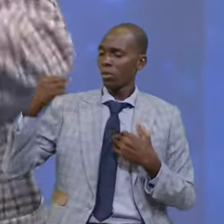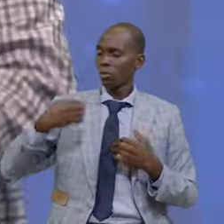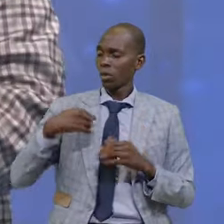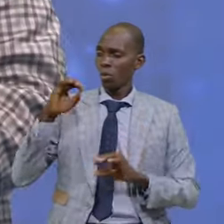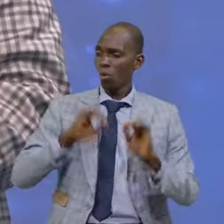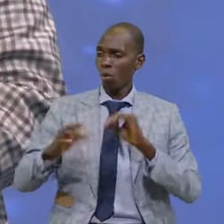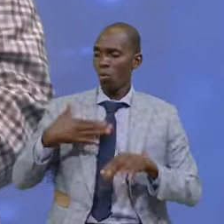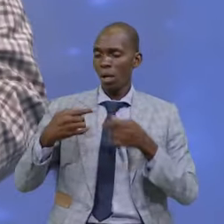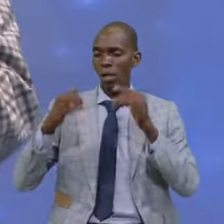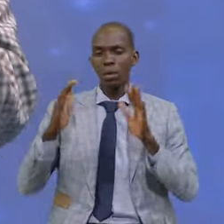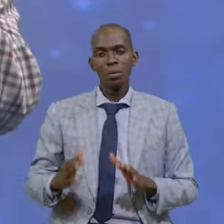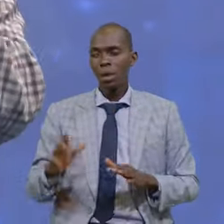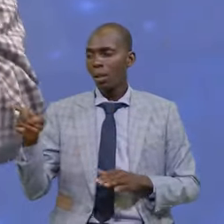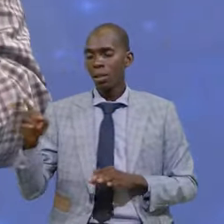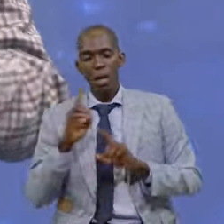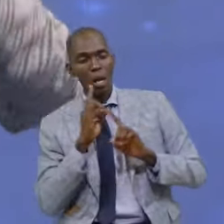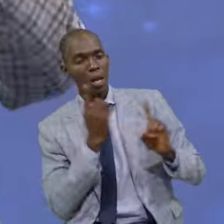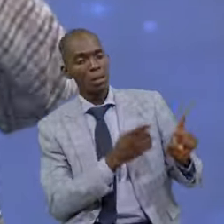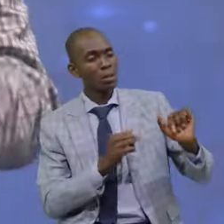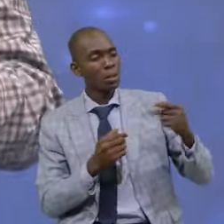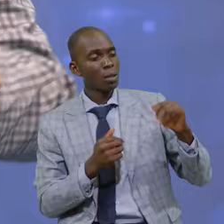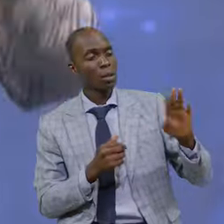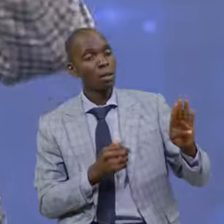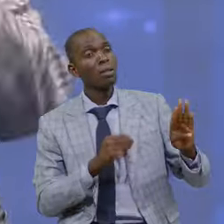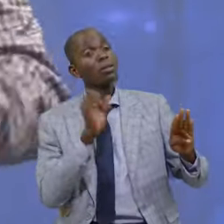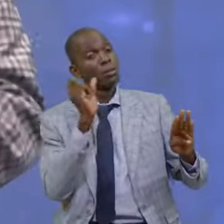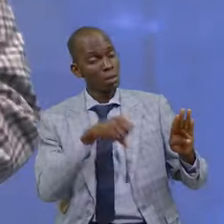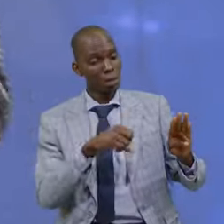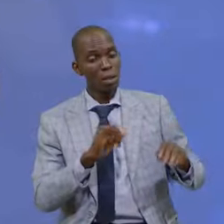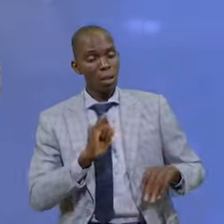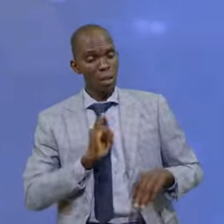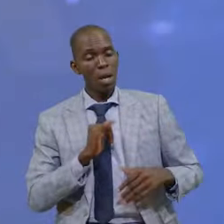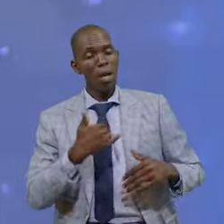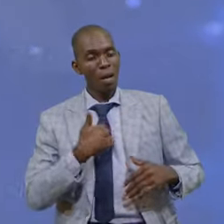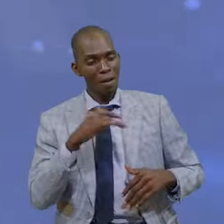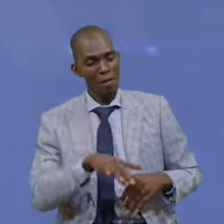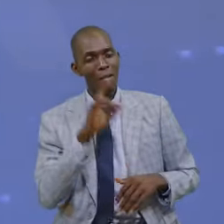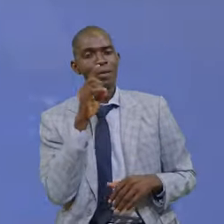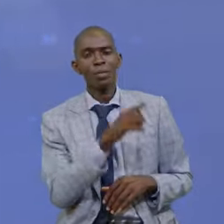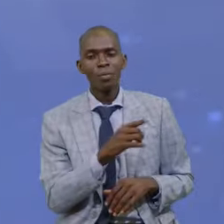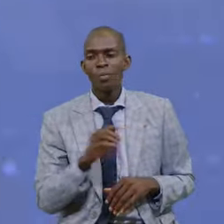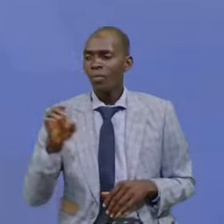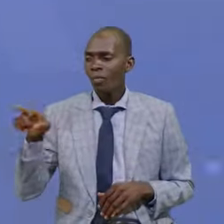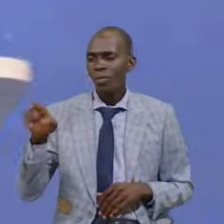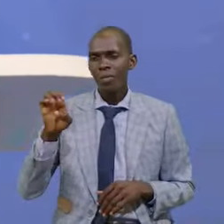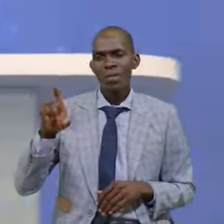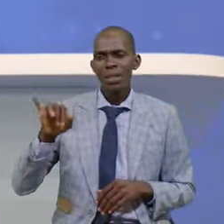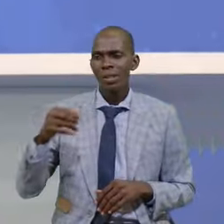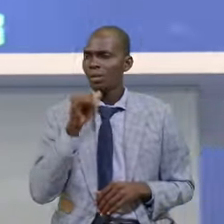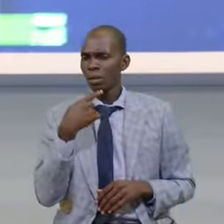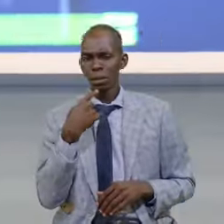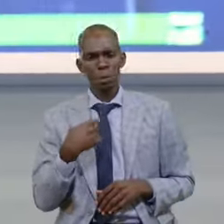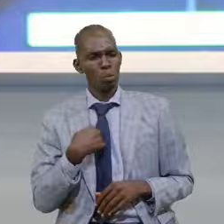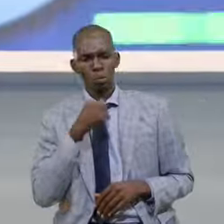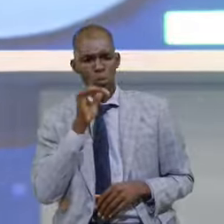he answered, I have found thee. He didn't say, I'm not your enemy. Well, that's not